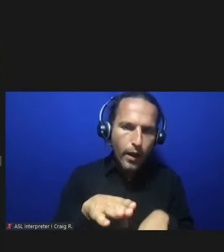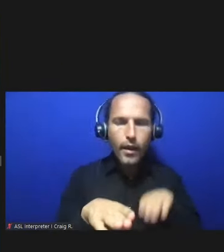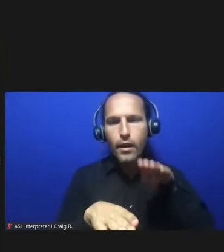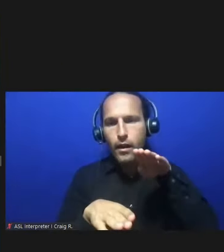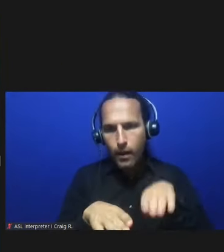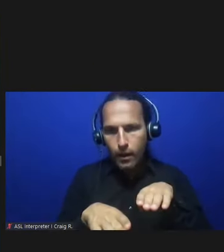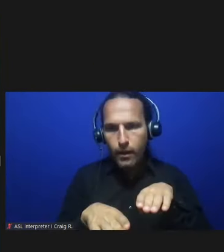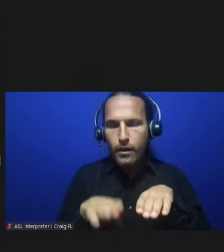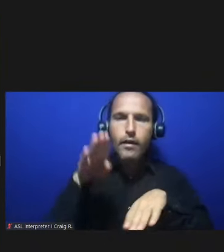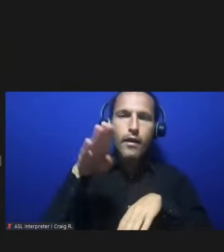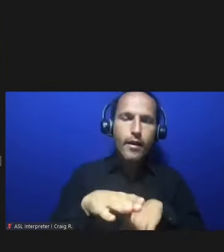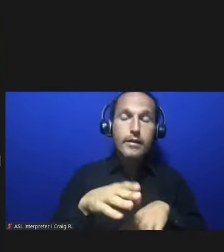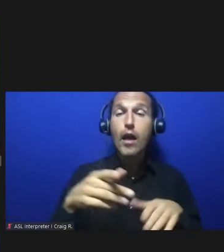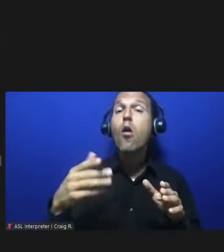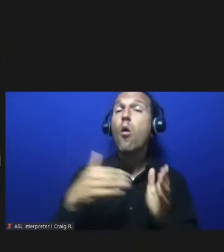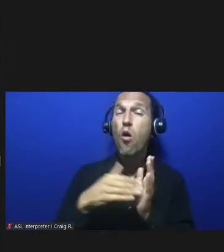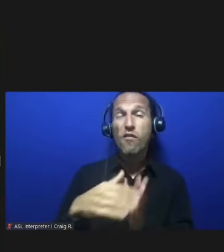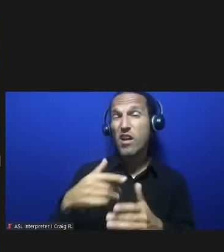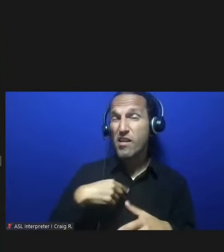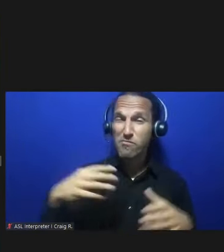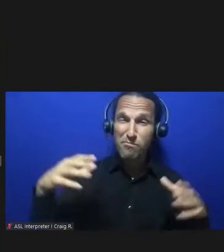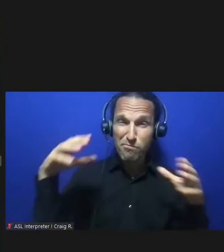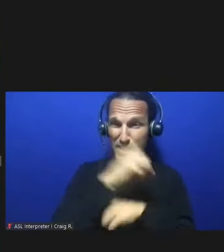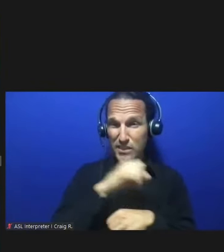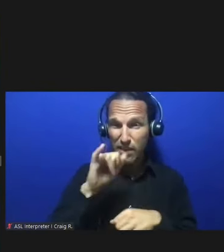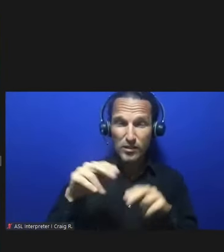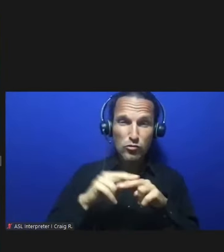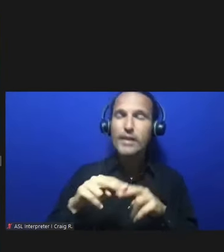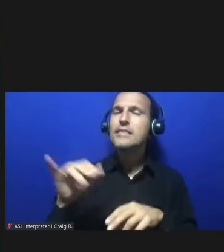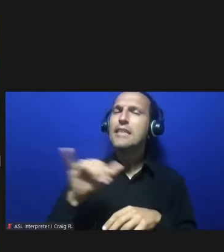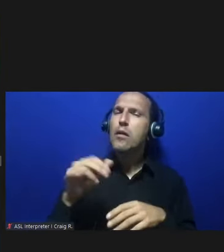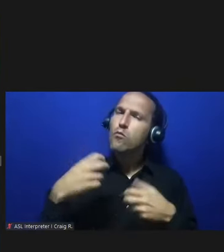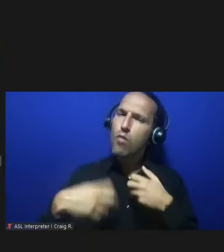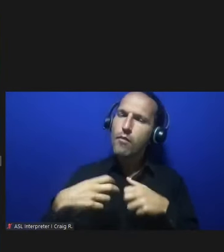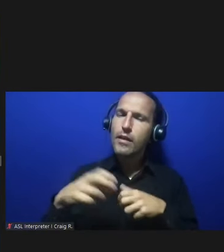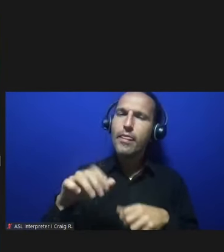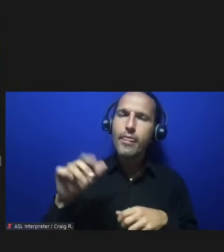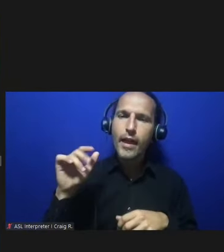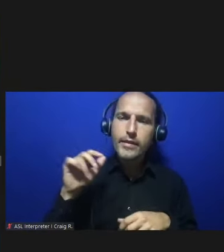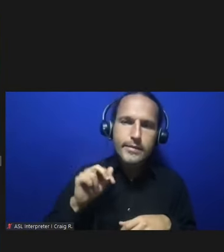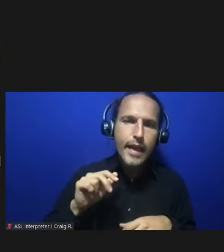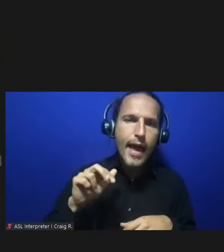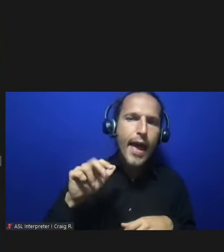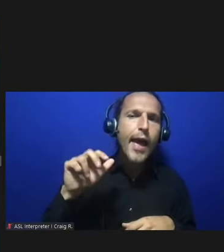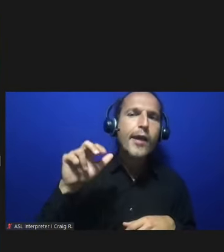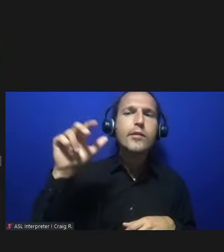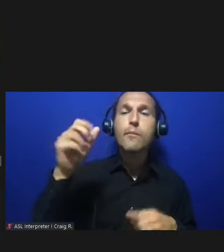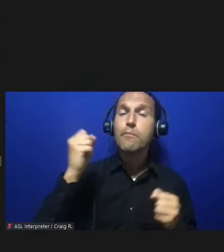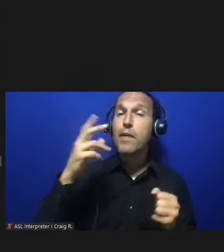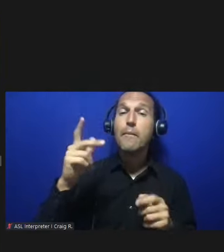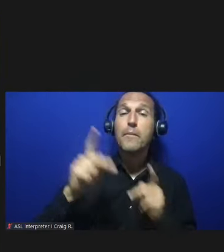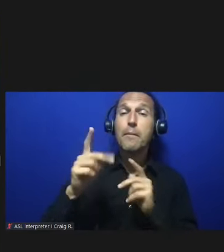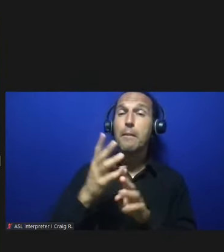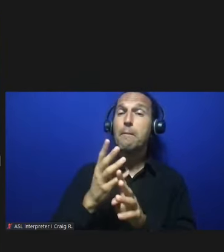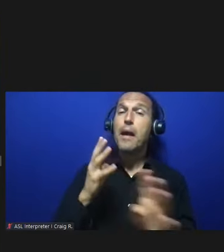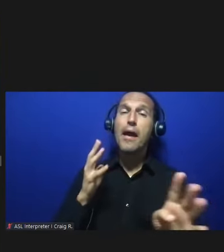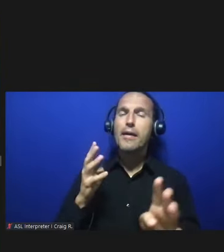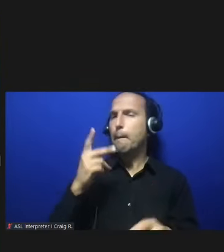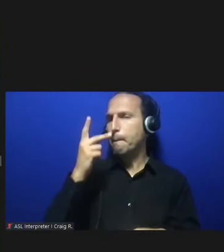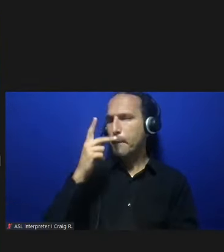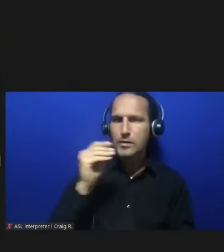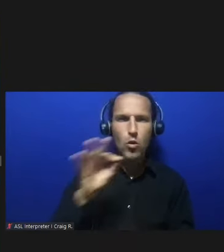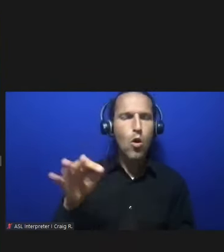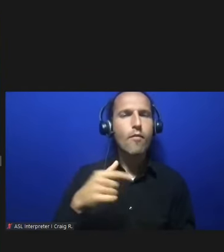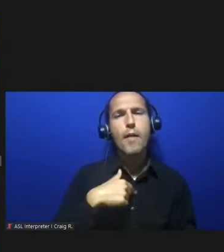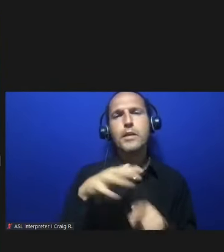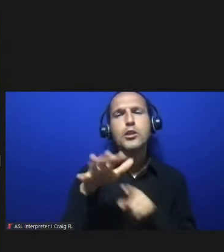Because of this, I missed my train. I have the same problem going up the stairs, and a lot of people behind me get pissed off because I am